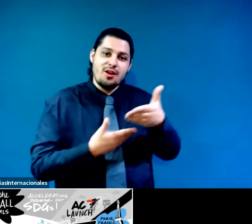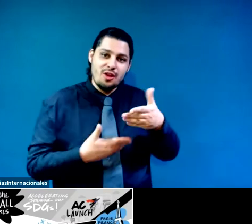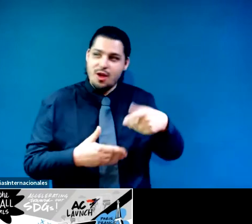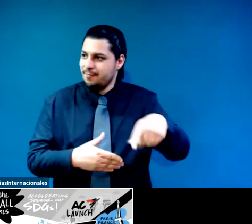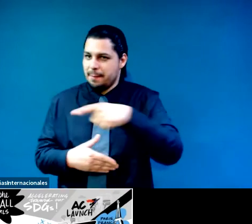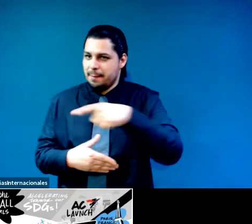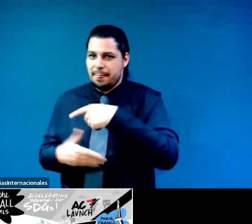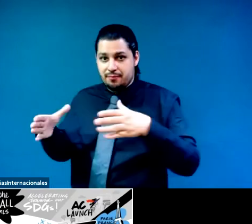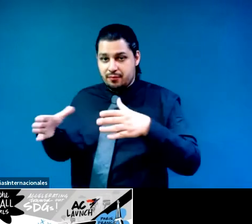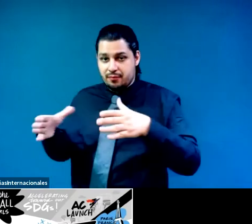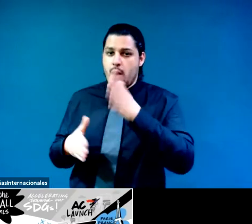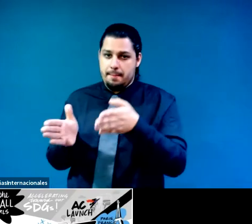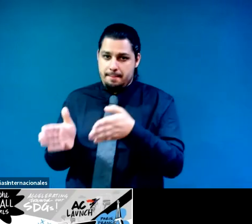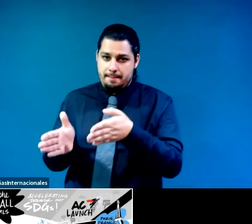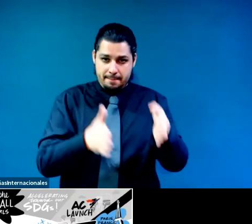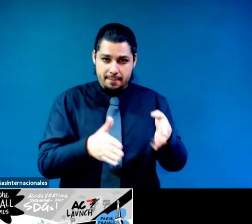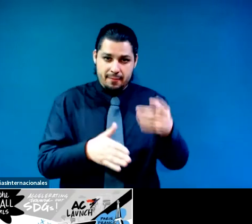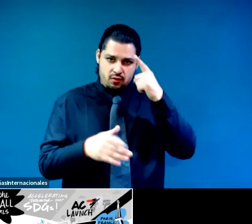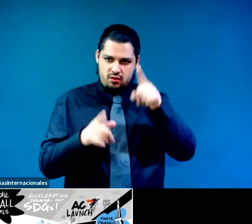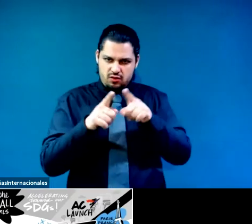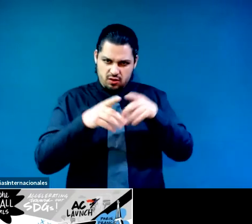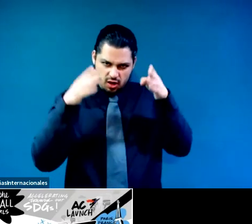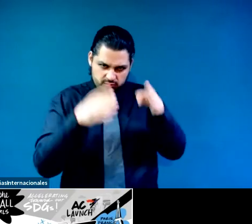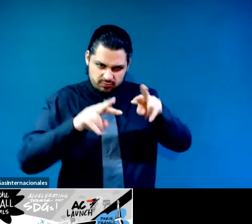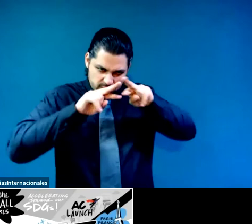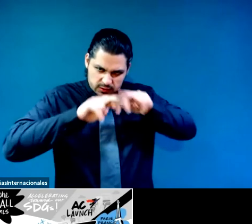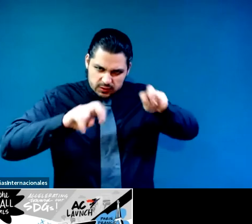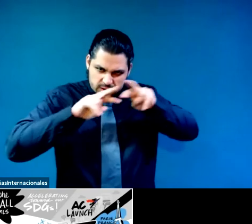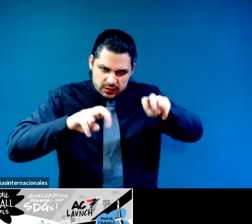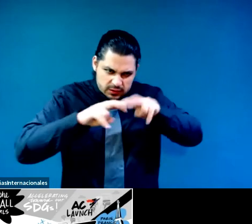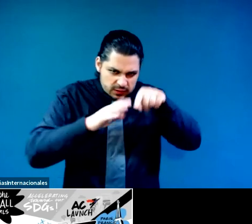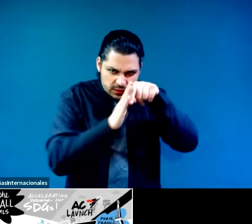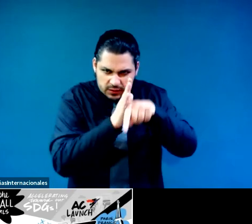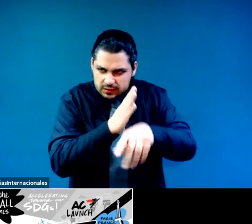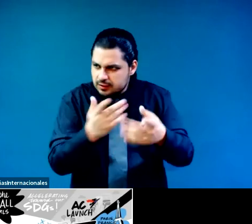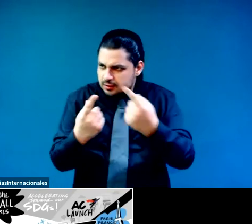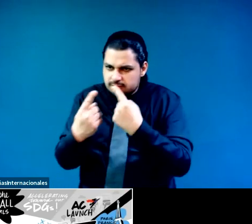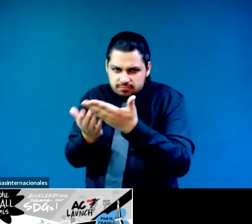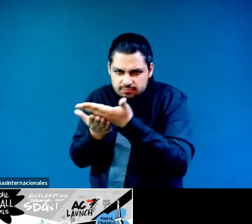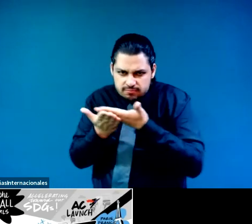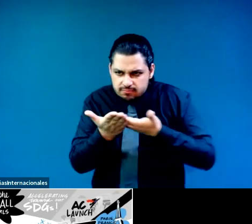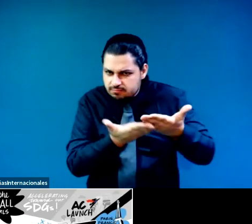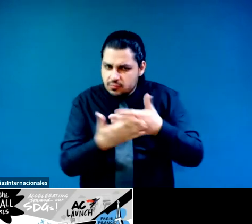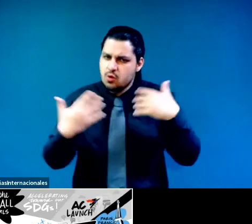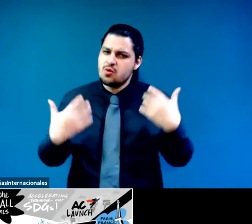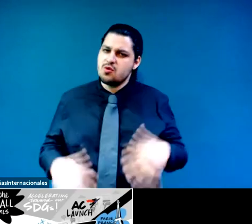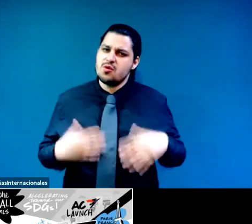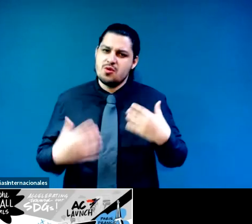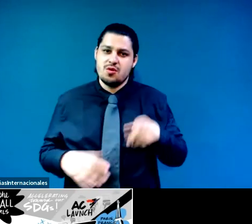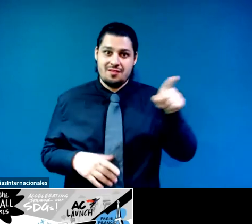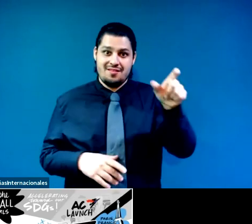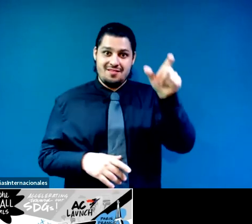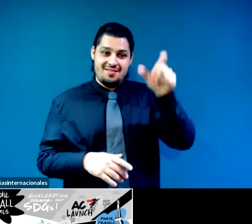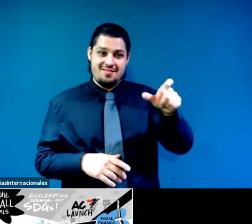moderated panels with seven leaders of the Action Coalition on Economic Justice and Rights. Dear participants,